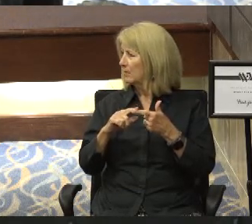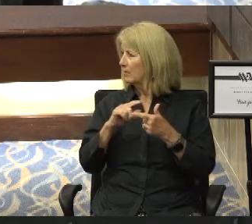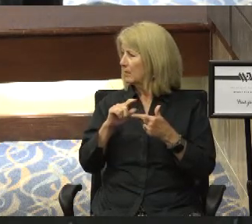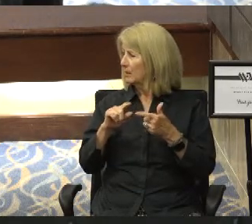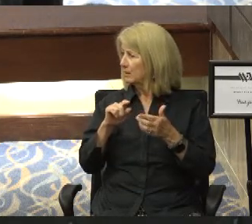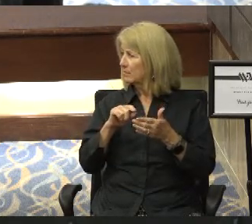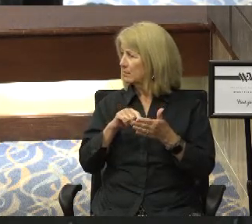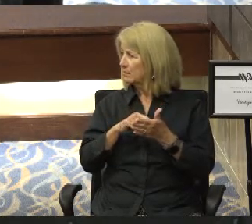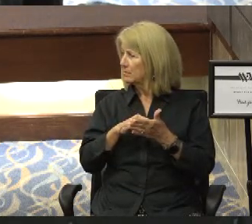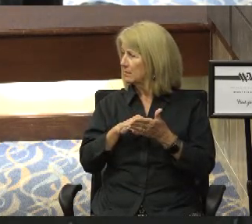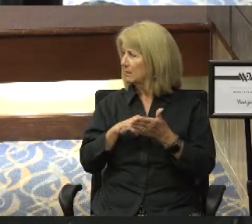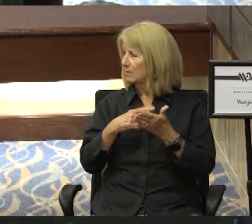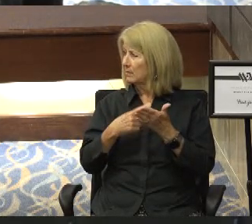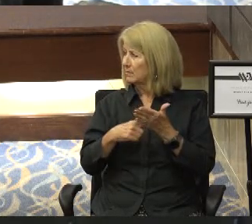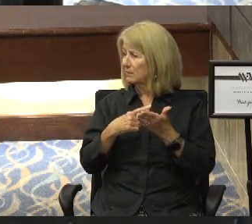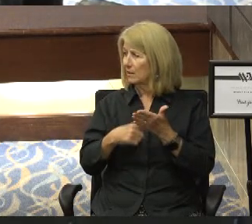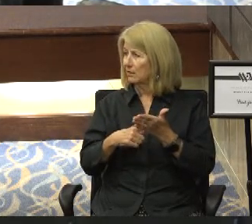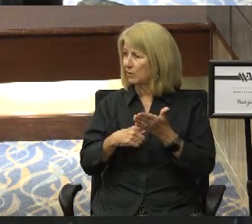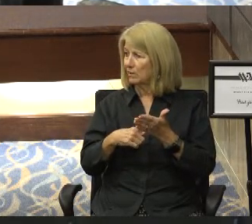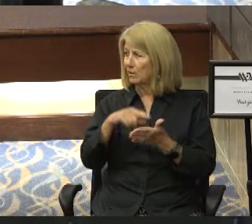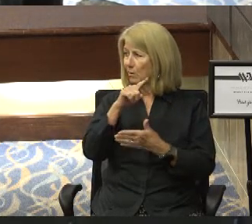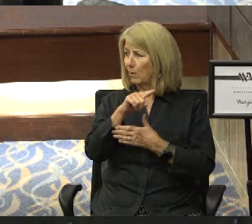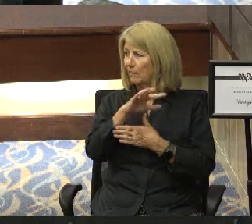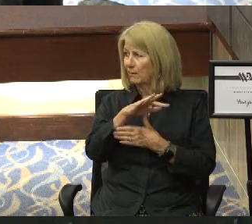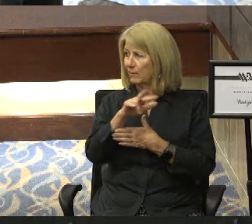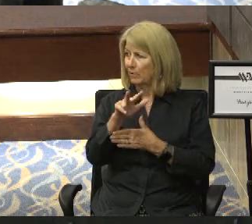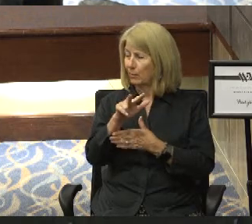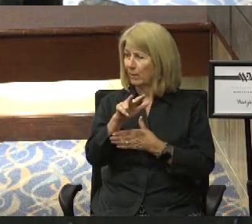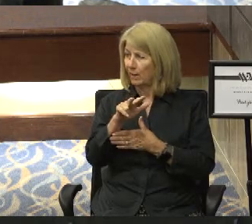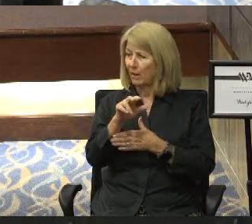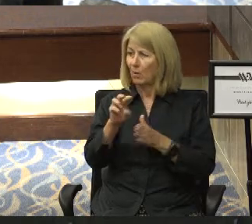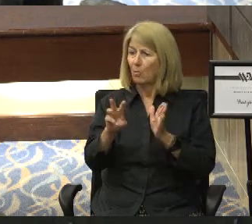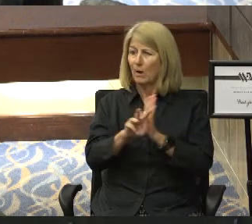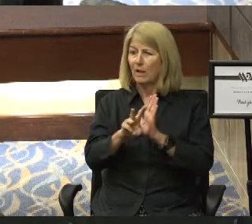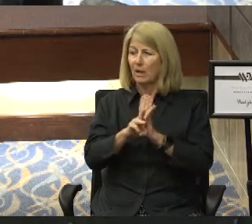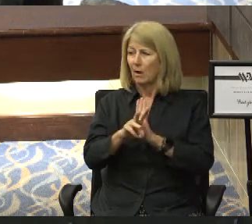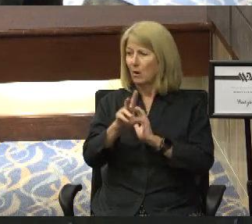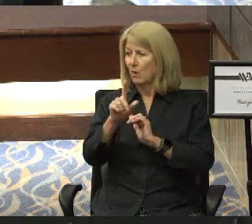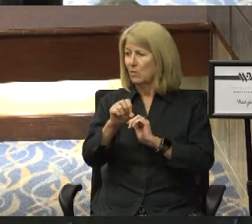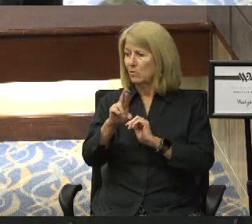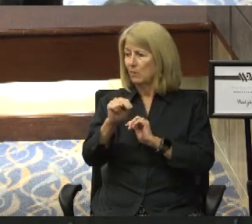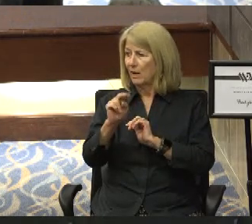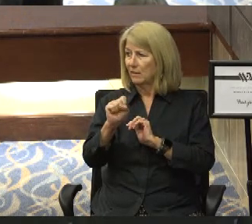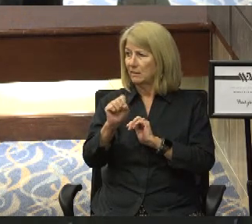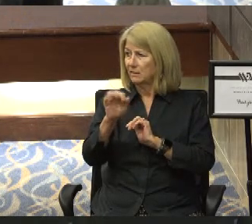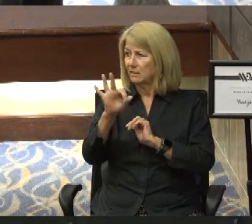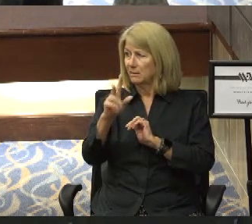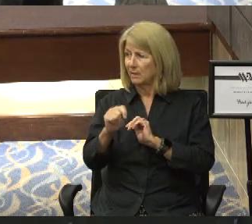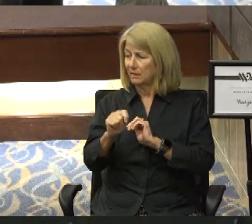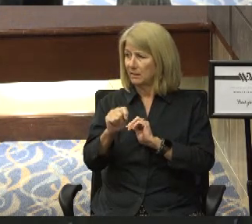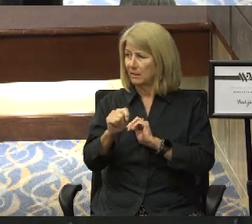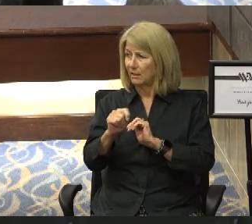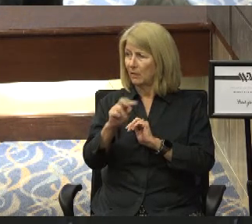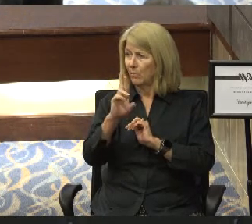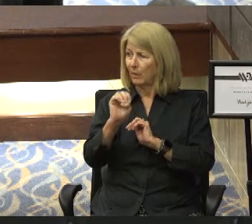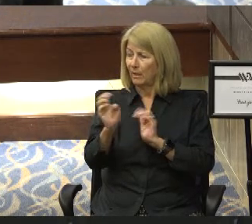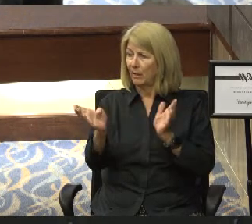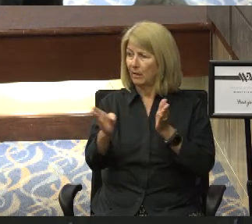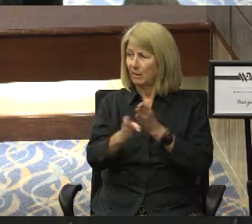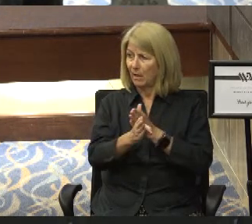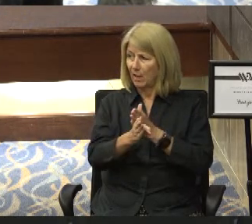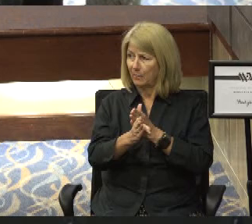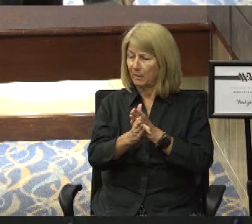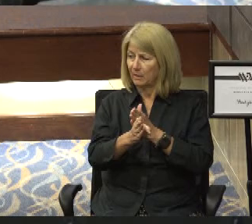of work session 153, the Waco Transit System Fixed Route Realignment Study, also known as Reimagine